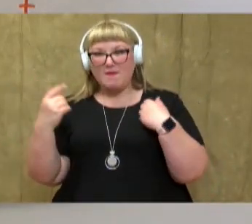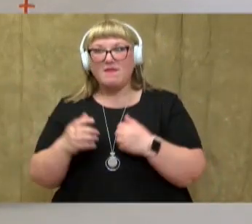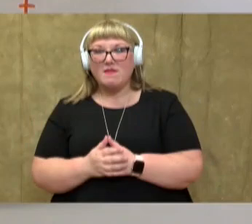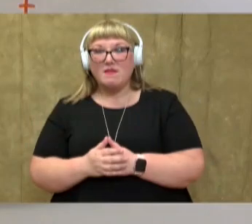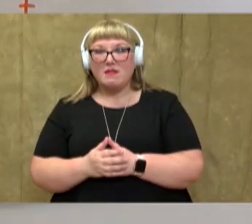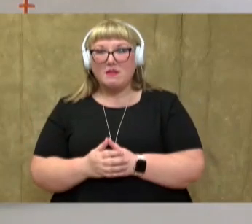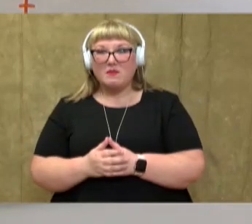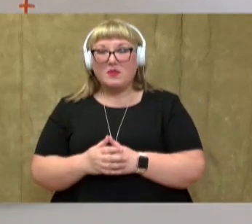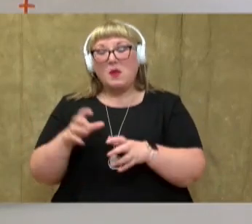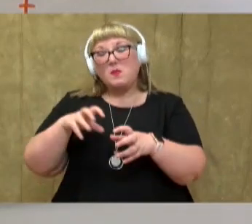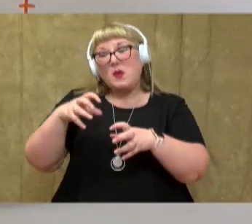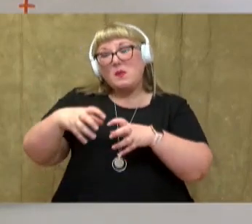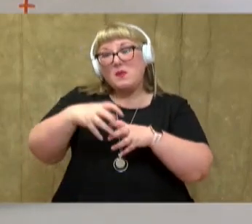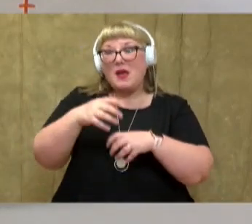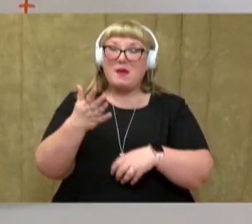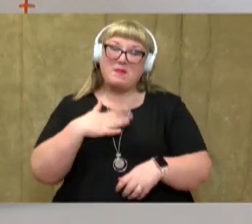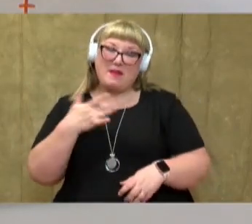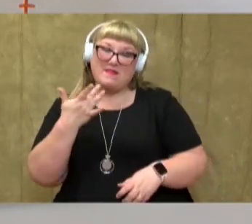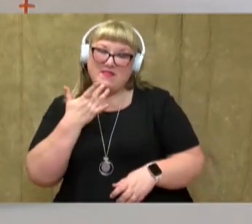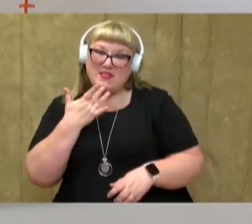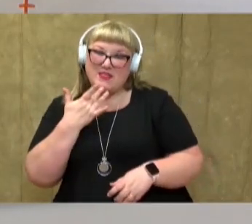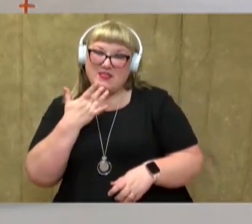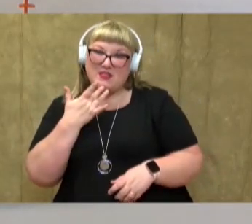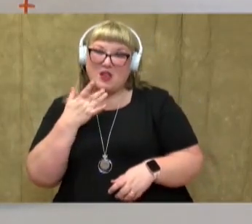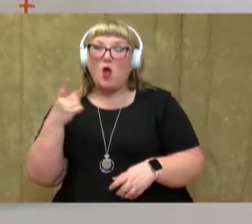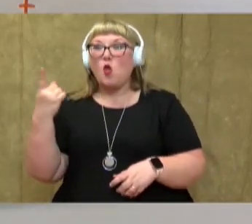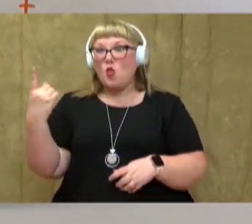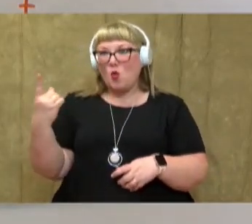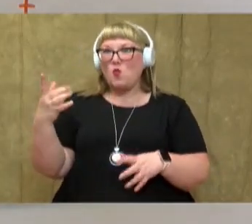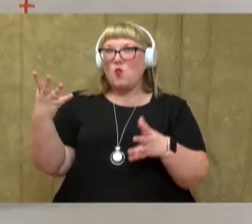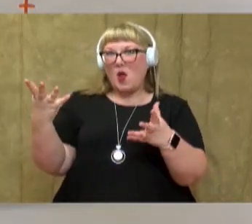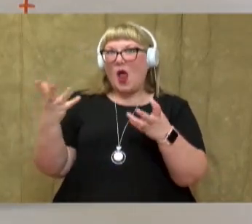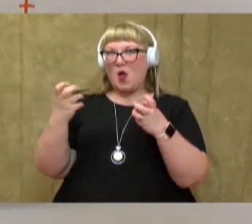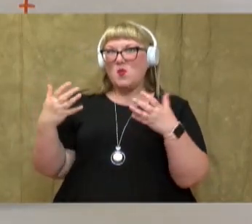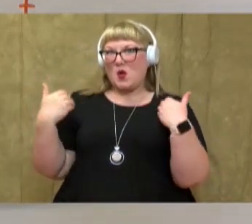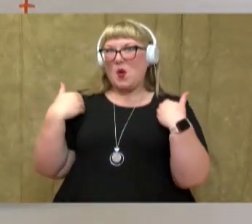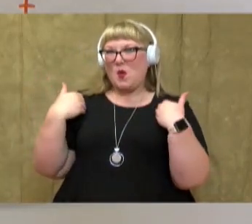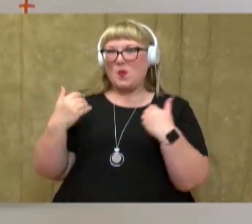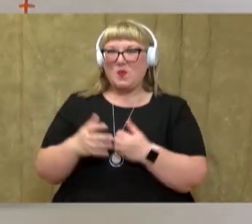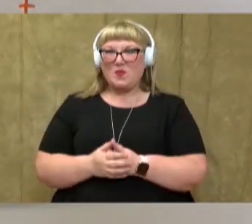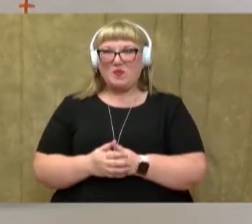The patchy pig's my favorite, the one I want to own.